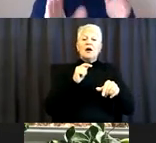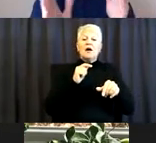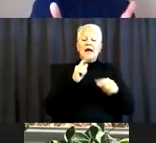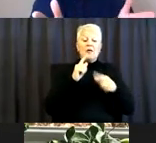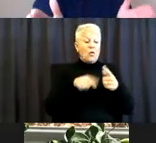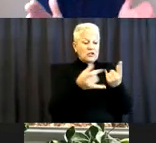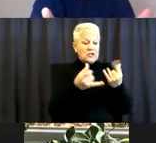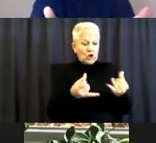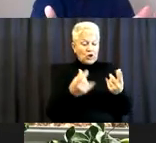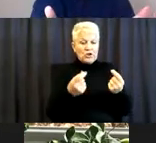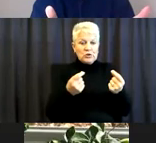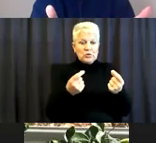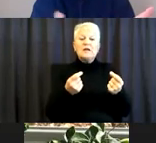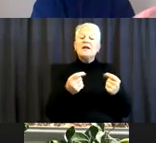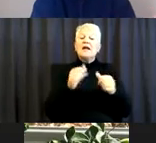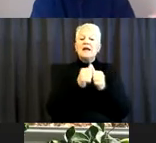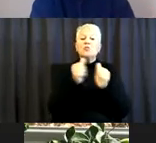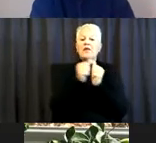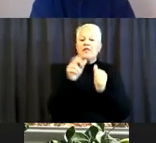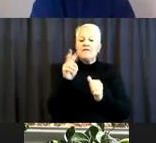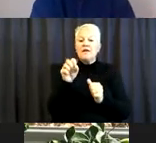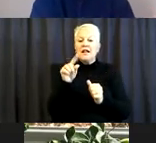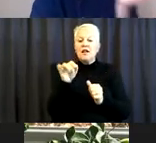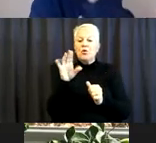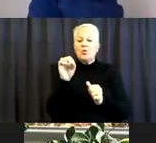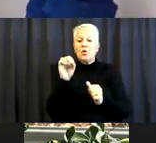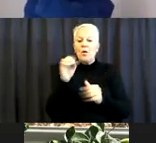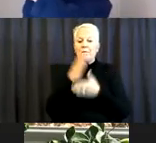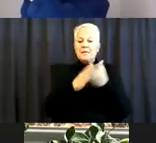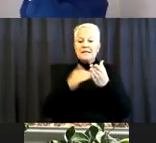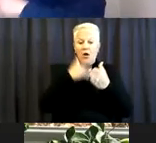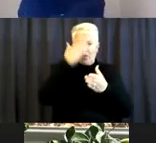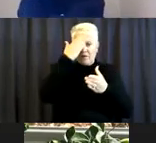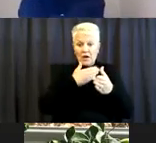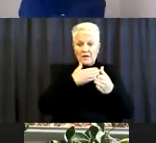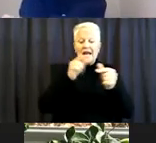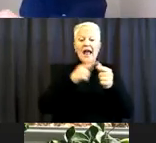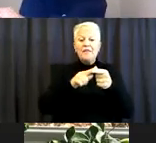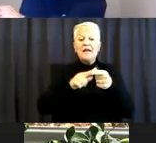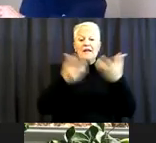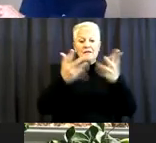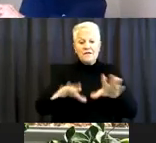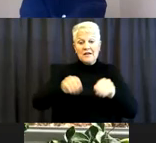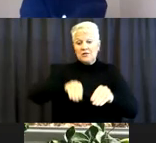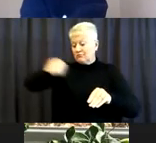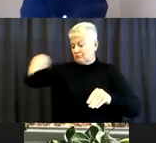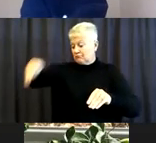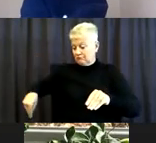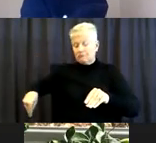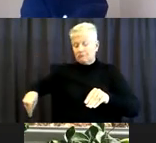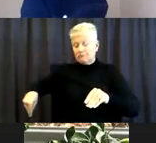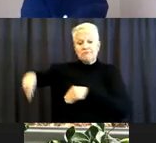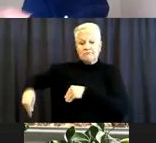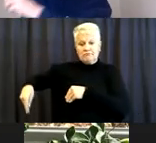is presented on that Velcro piece on the front. And then when it's all done, it goes to the right side in that pocket that's